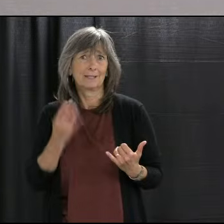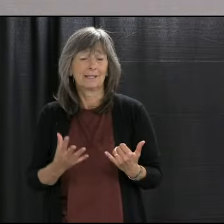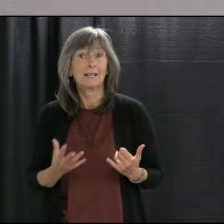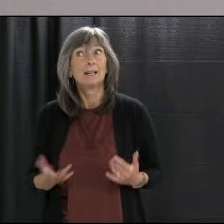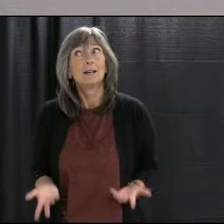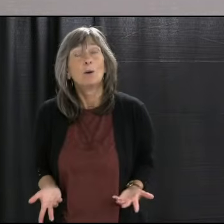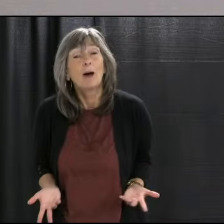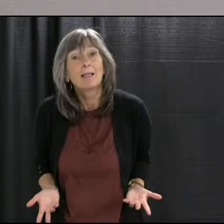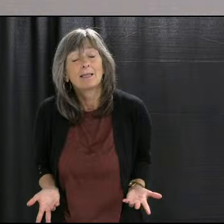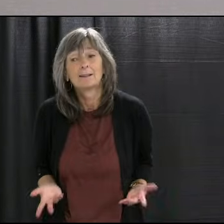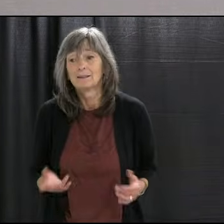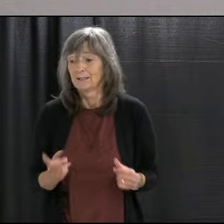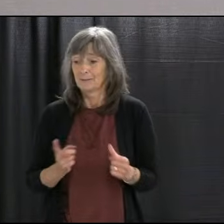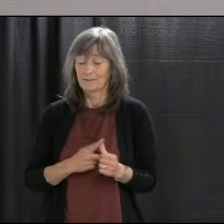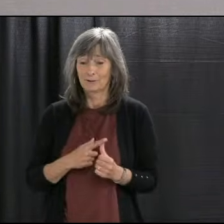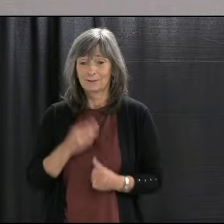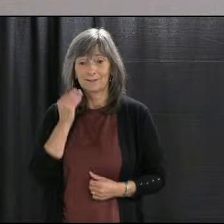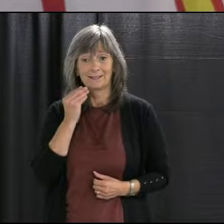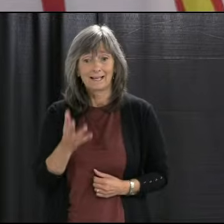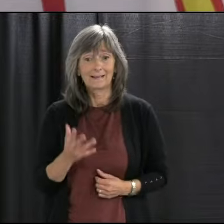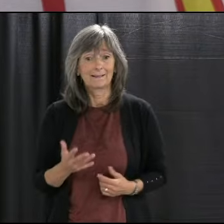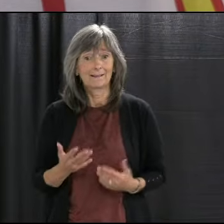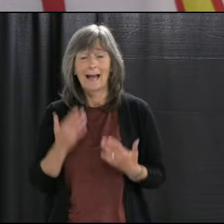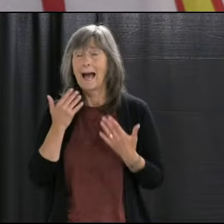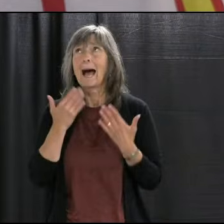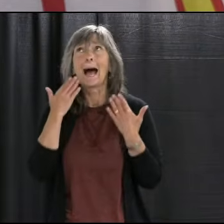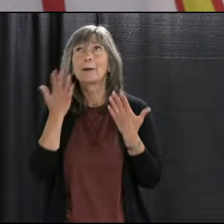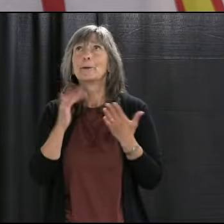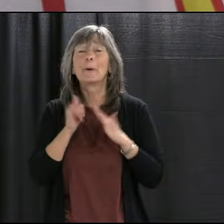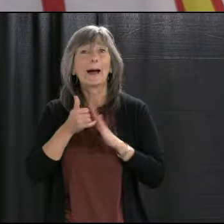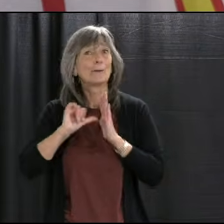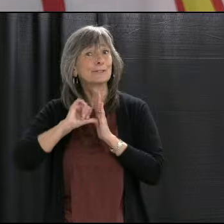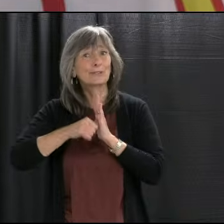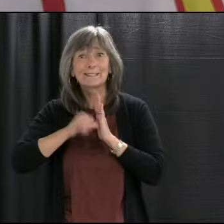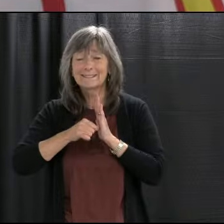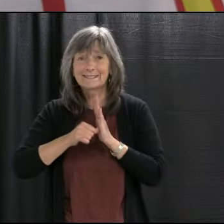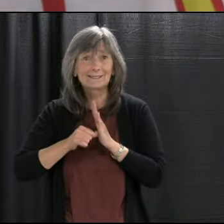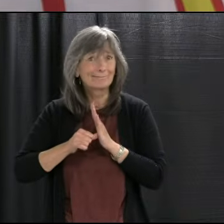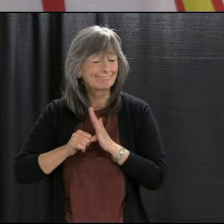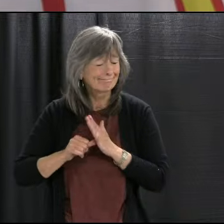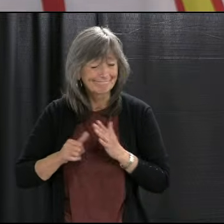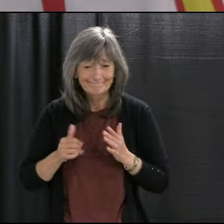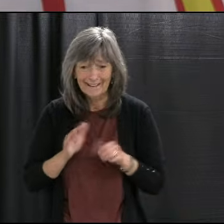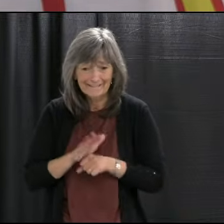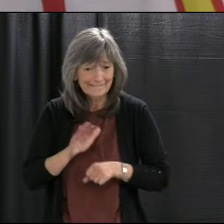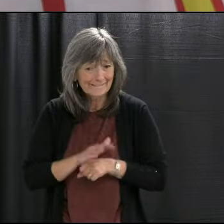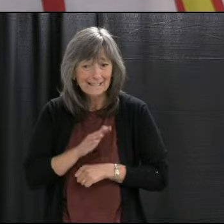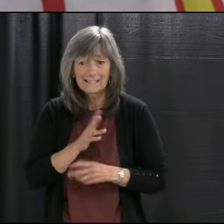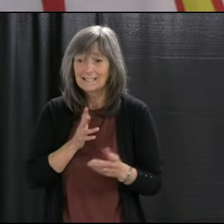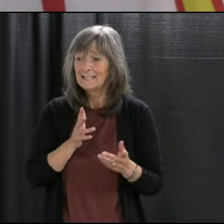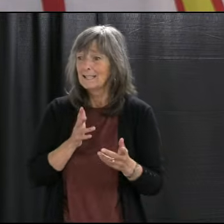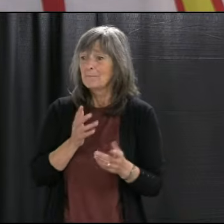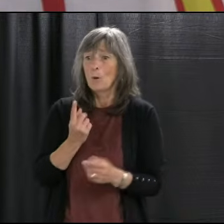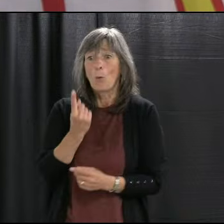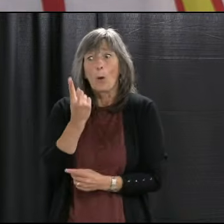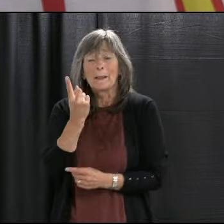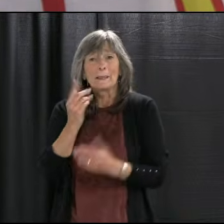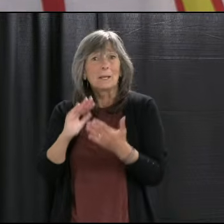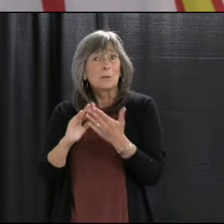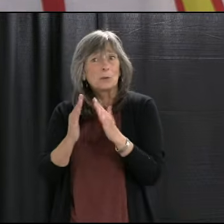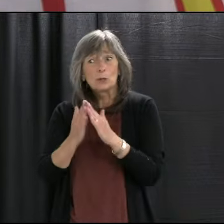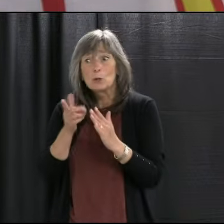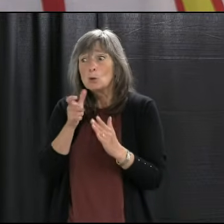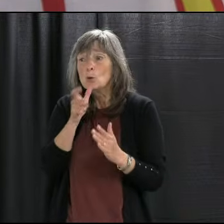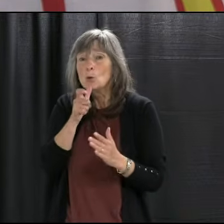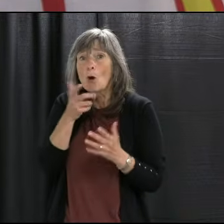My first message, I don't know how I can stress how important it is. I mean, you just look at a community who has had to go through